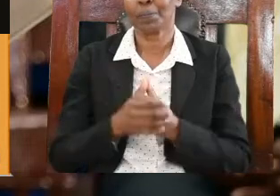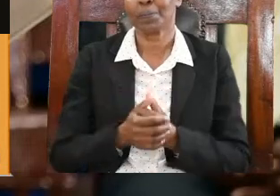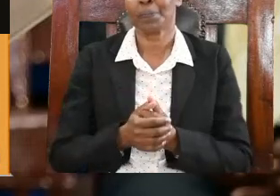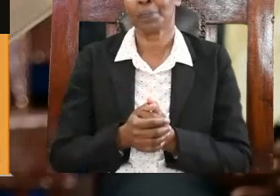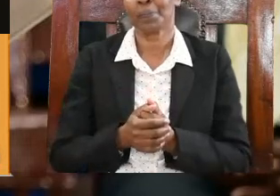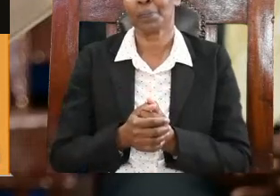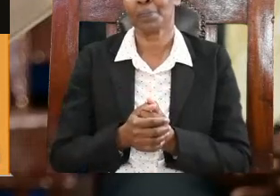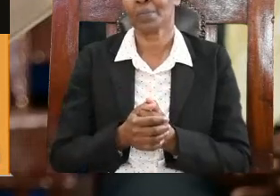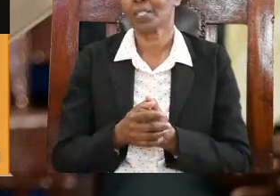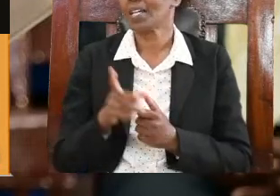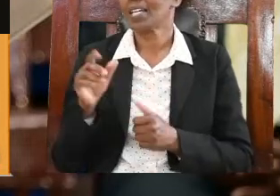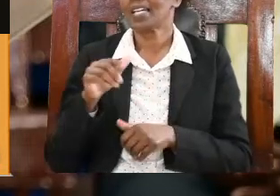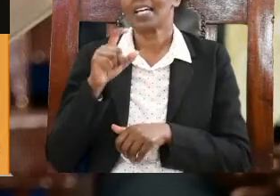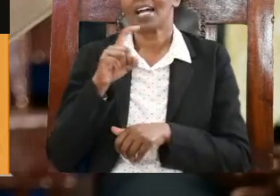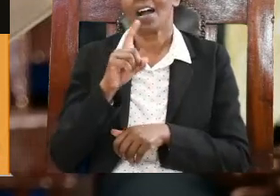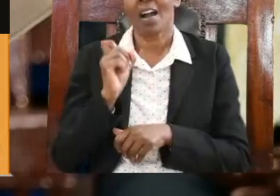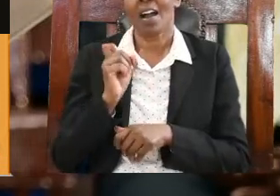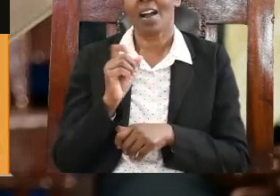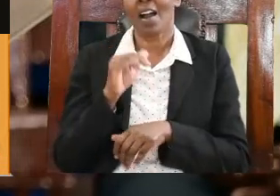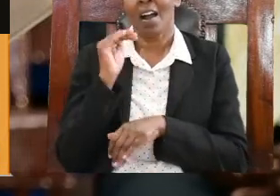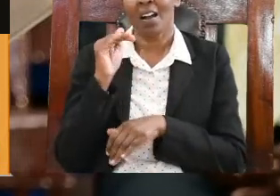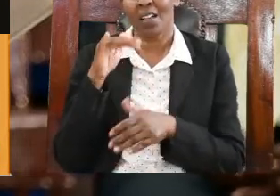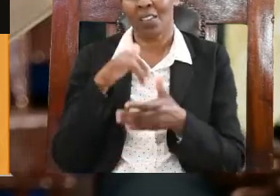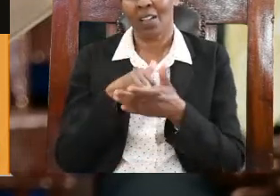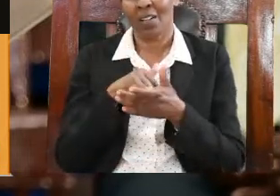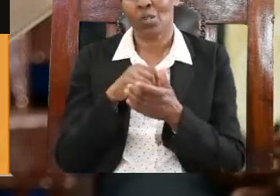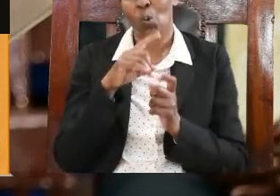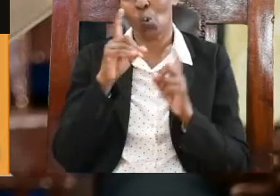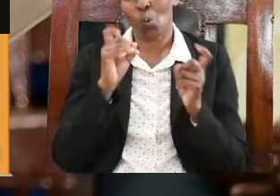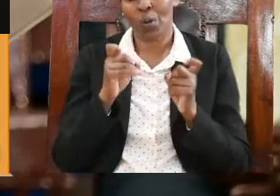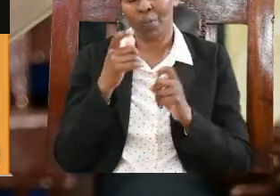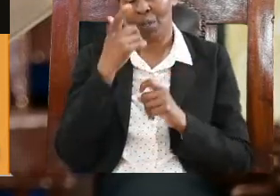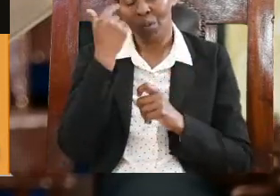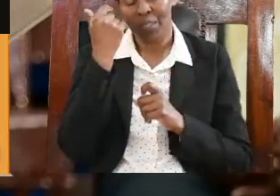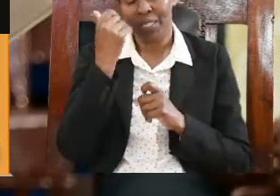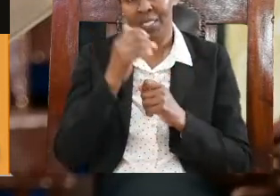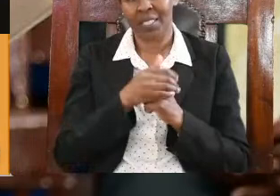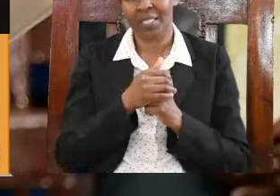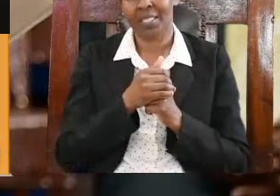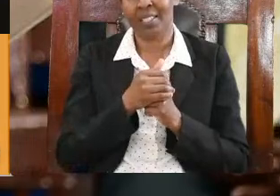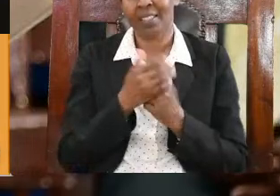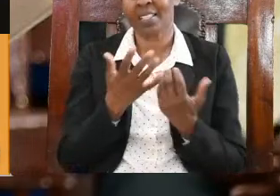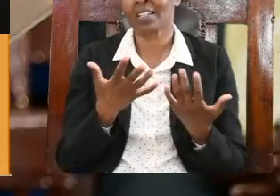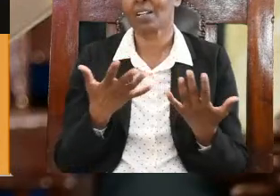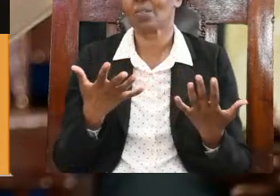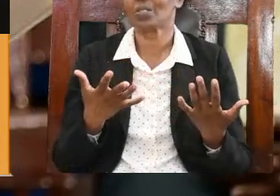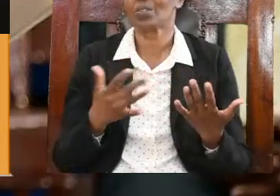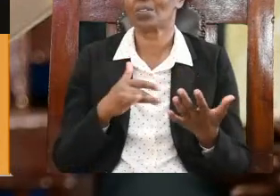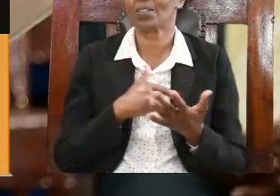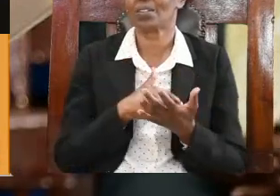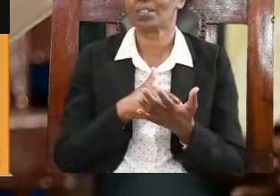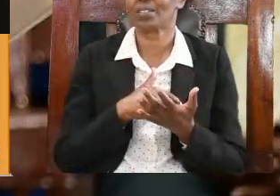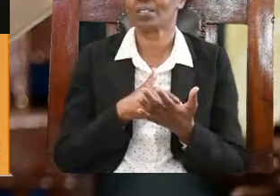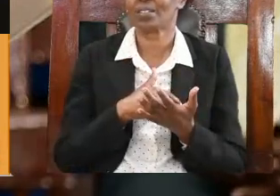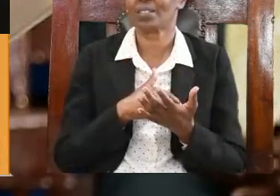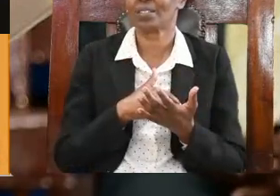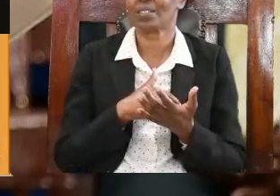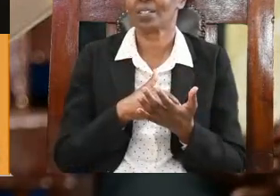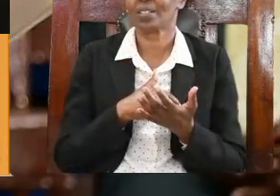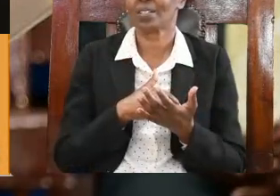Now, I am asking these questions not only because they are the questions asked in this portion, but